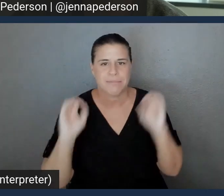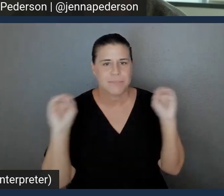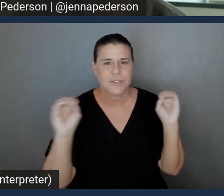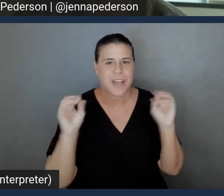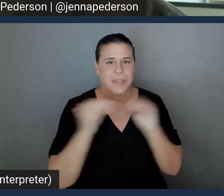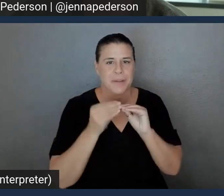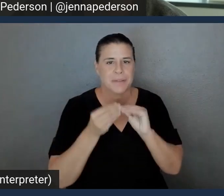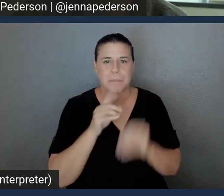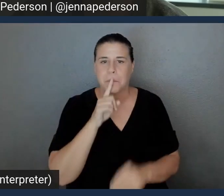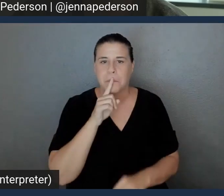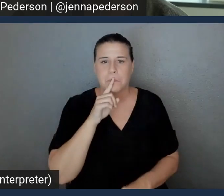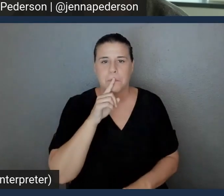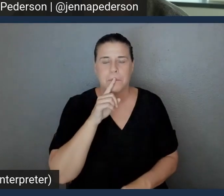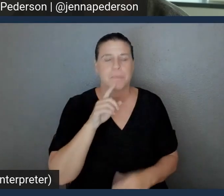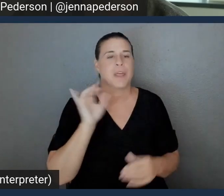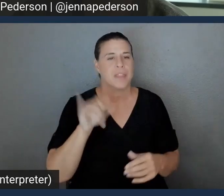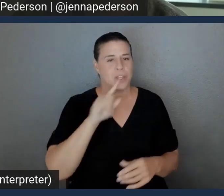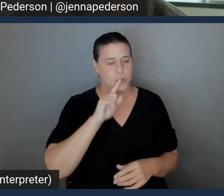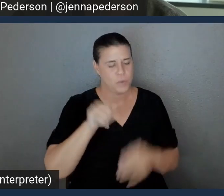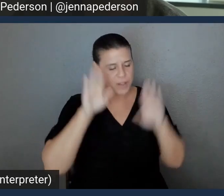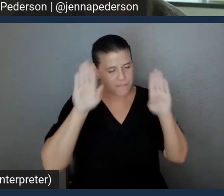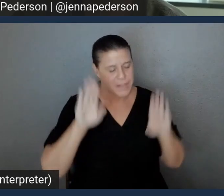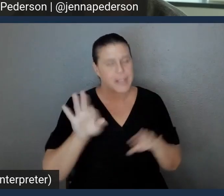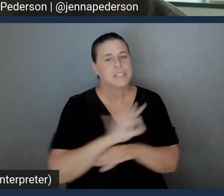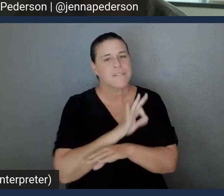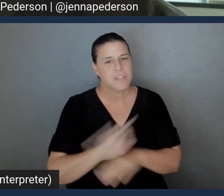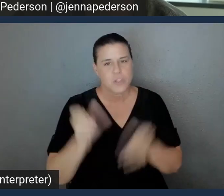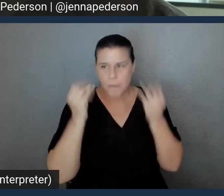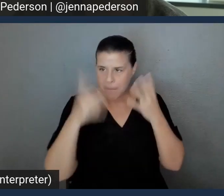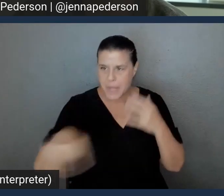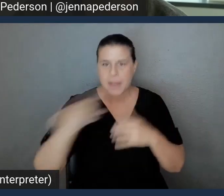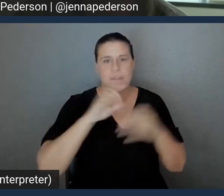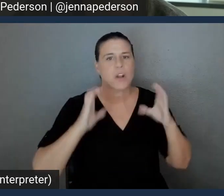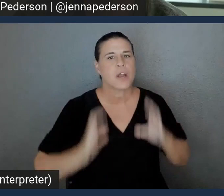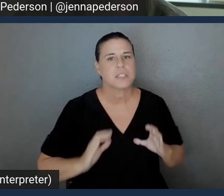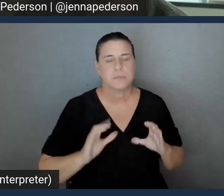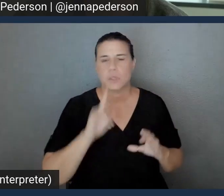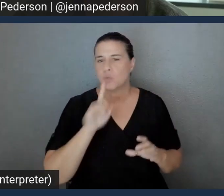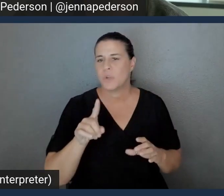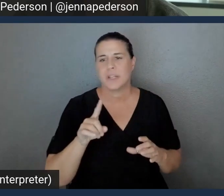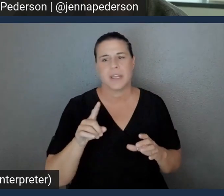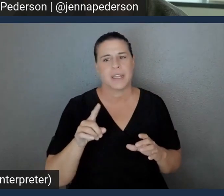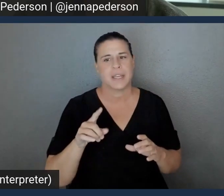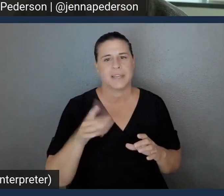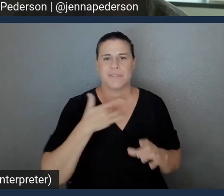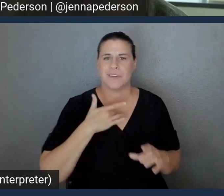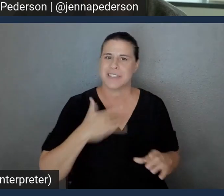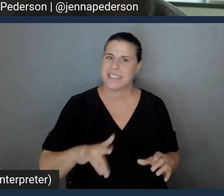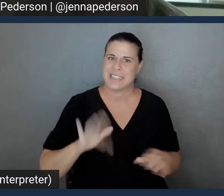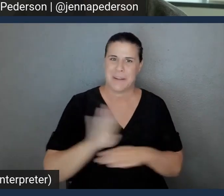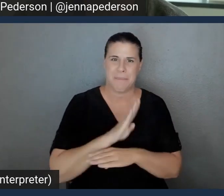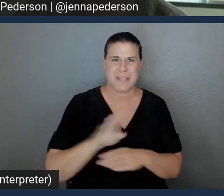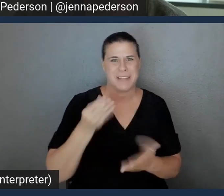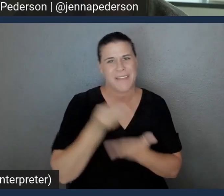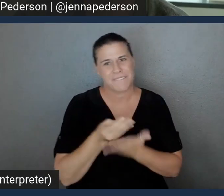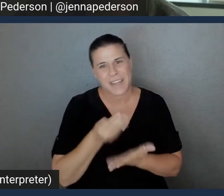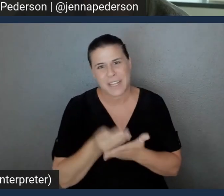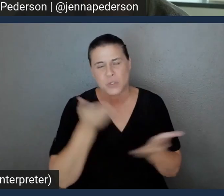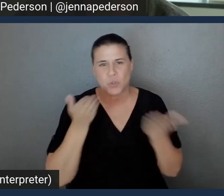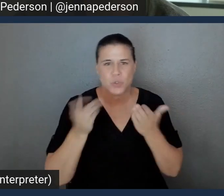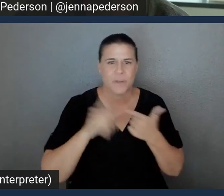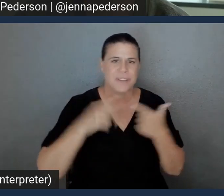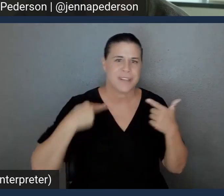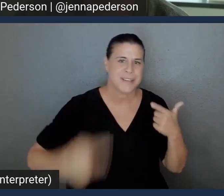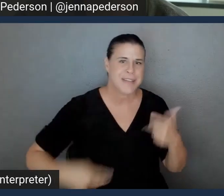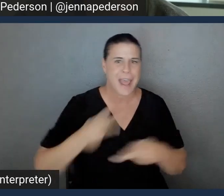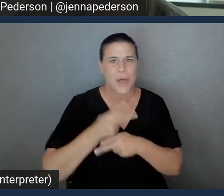So that's a really interesting feature. A lot of our customers, especially in sensitive industries like financial services, healthcare,